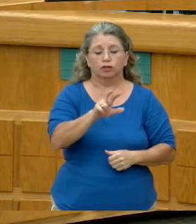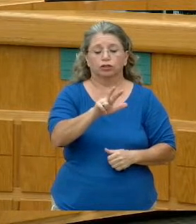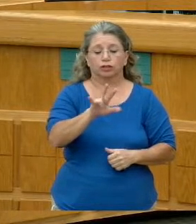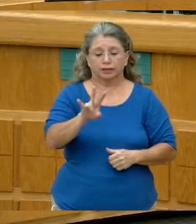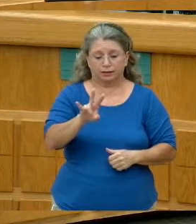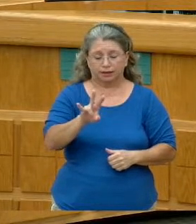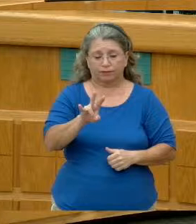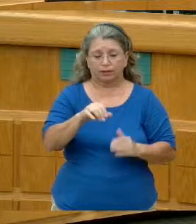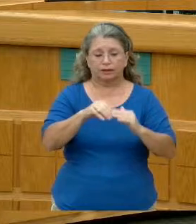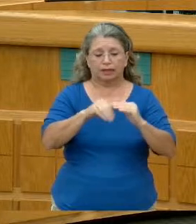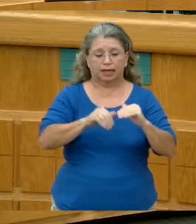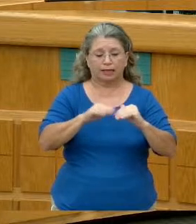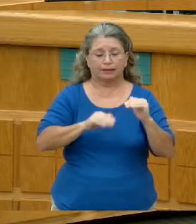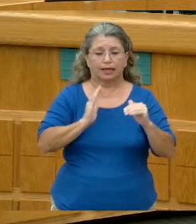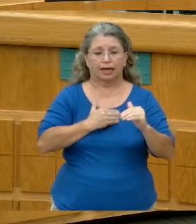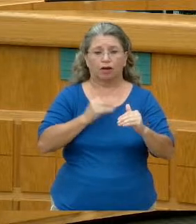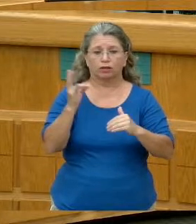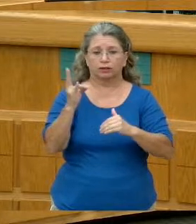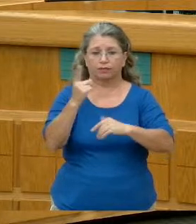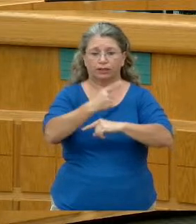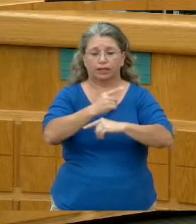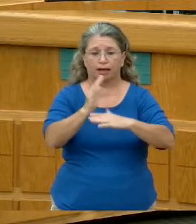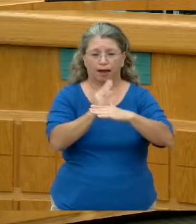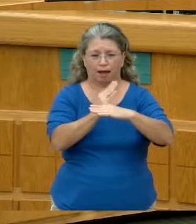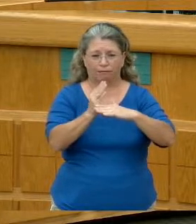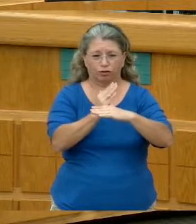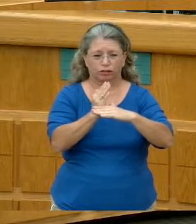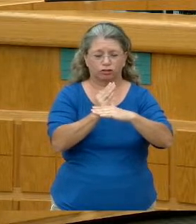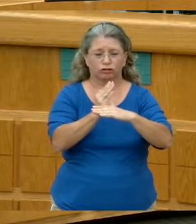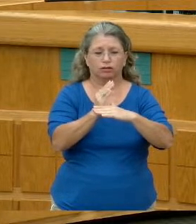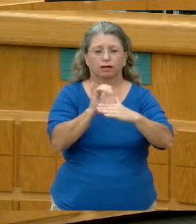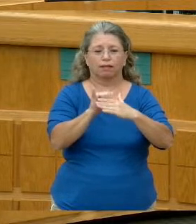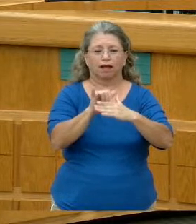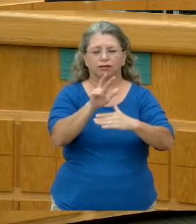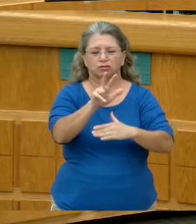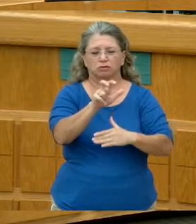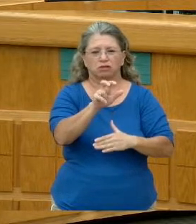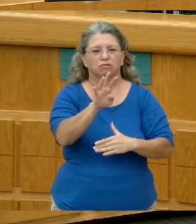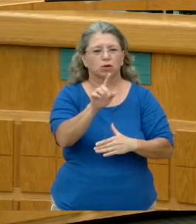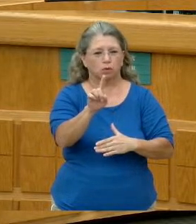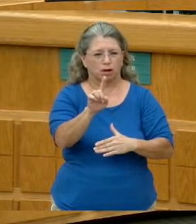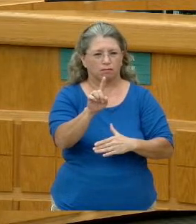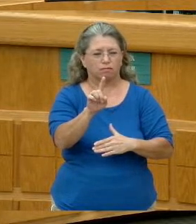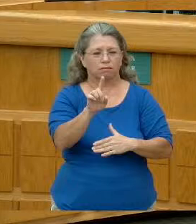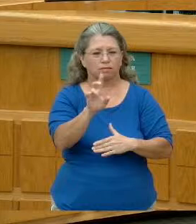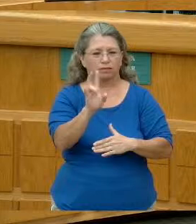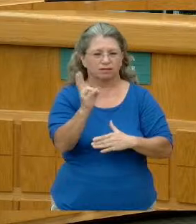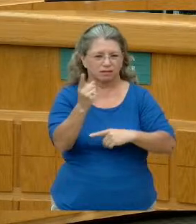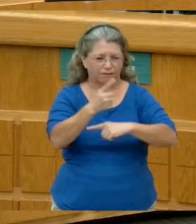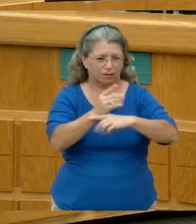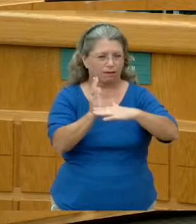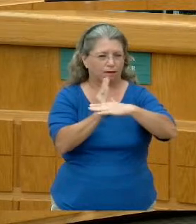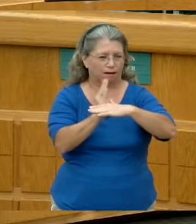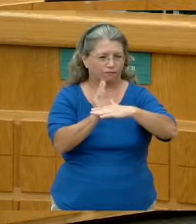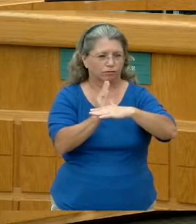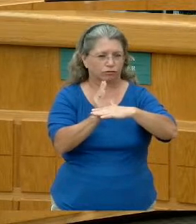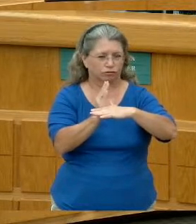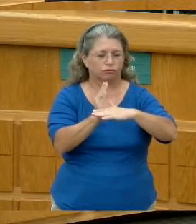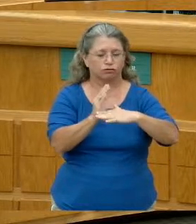our seven-day average, which is now ranging at 341, so less than that seven-day average as well.